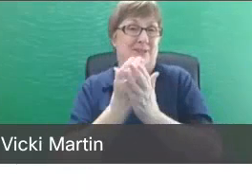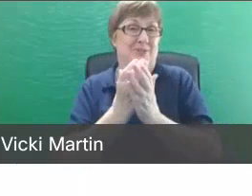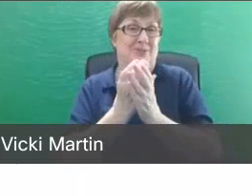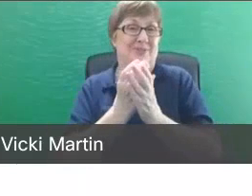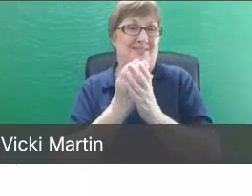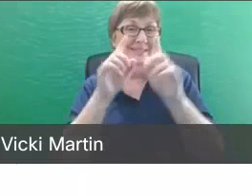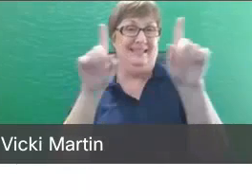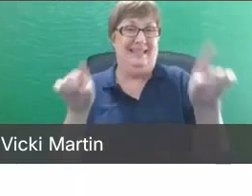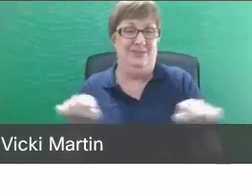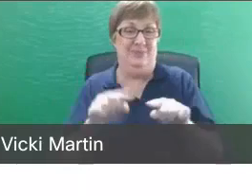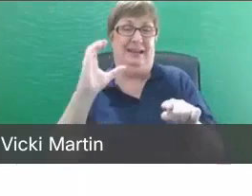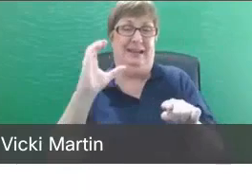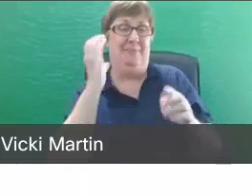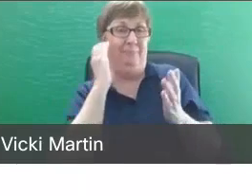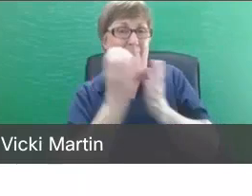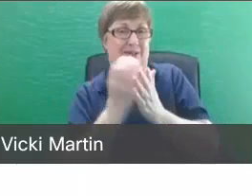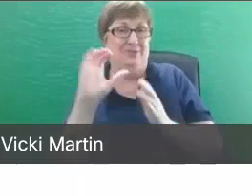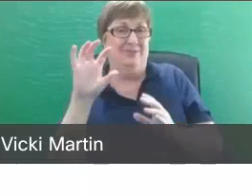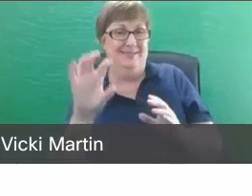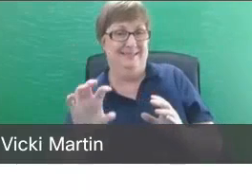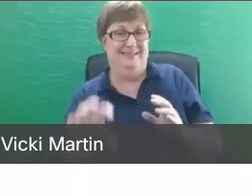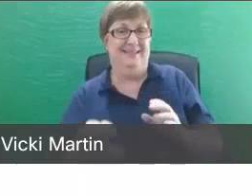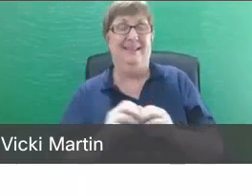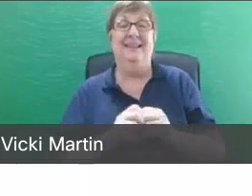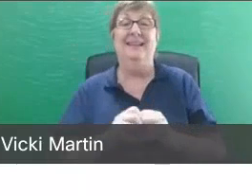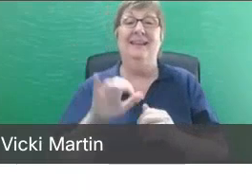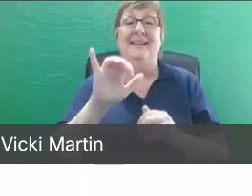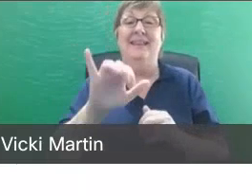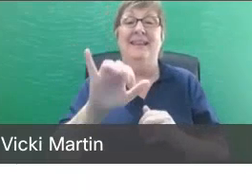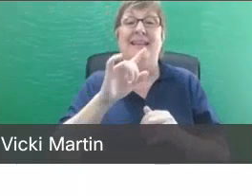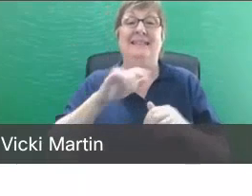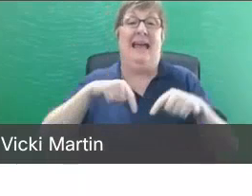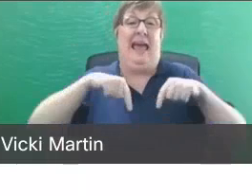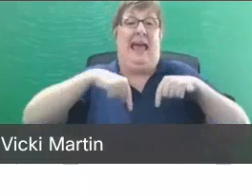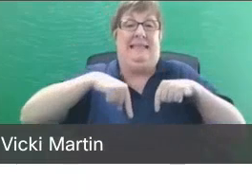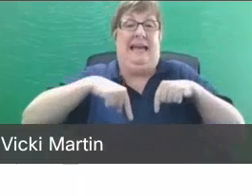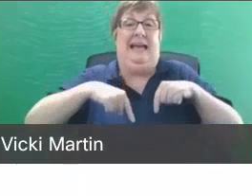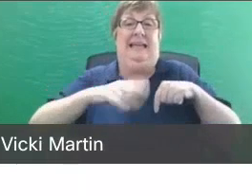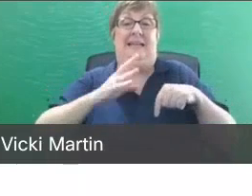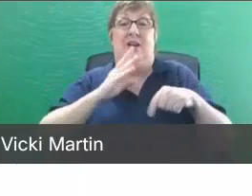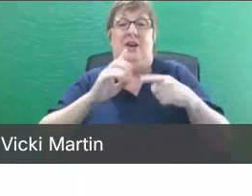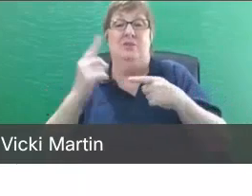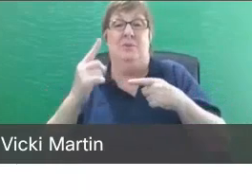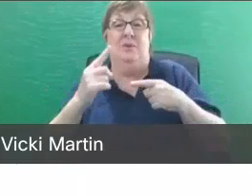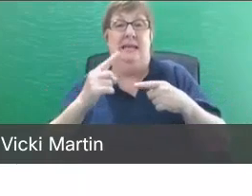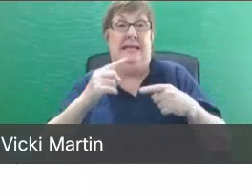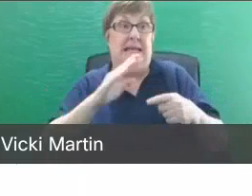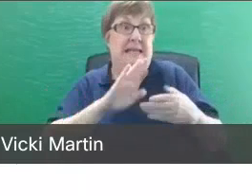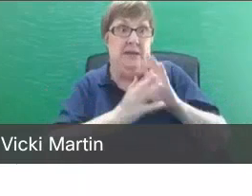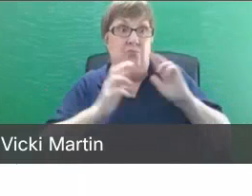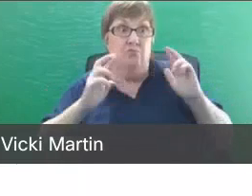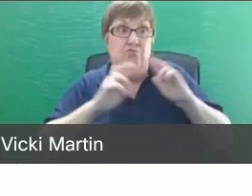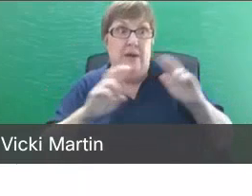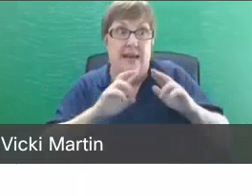side, it's anxiety speaking to someone. It says, "Get ready to fight." And you're saying, "What?" And anxiety is saying, "I don't